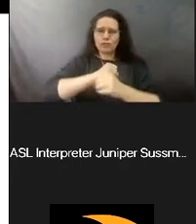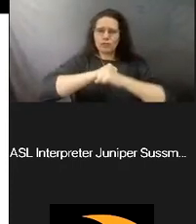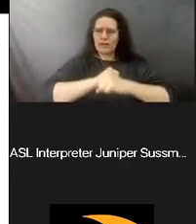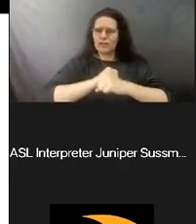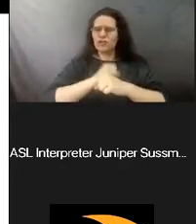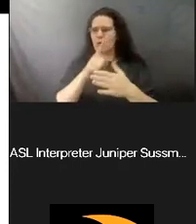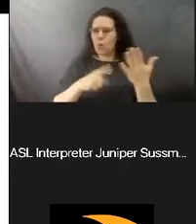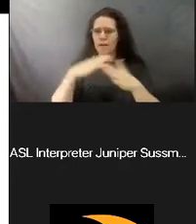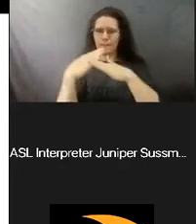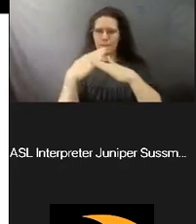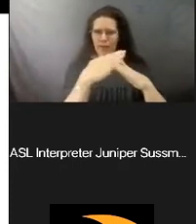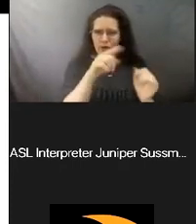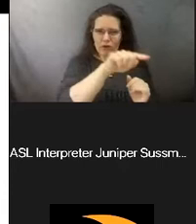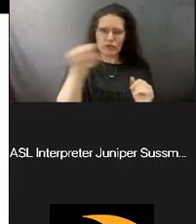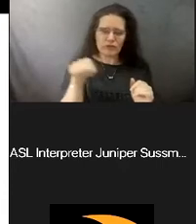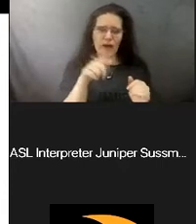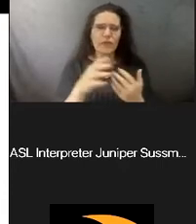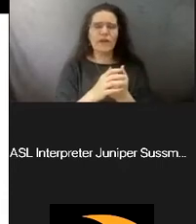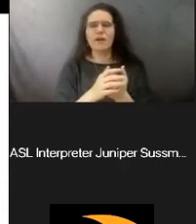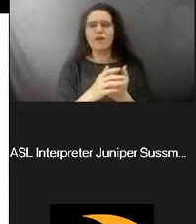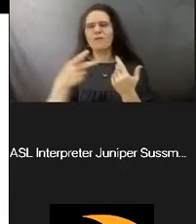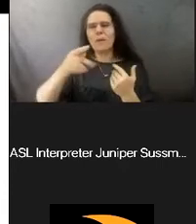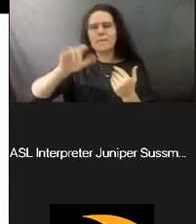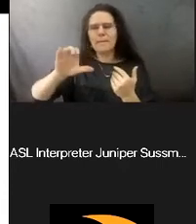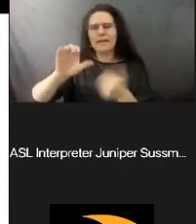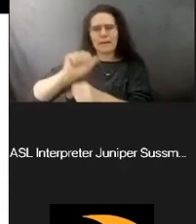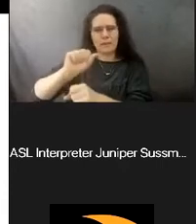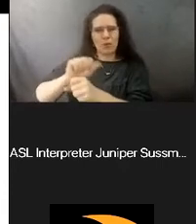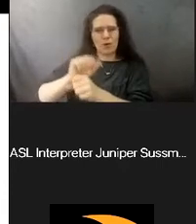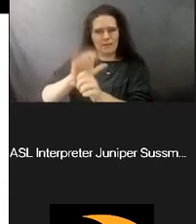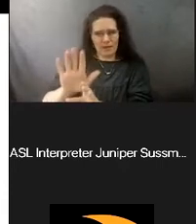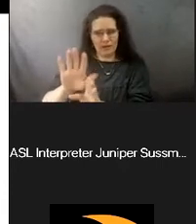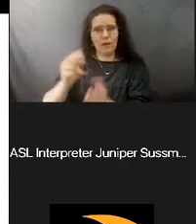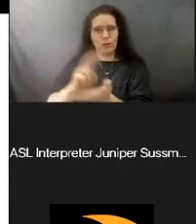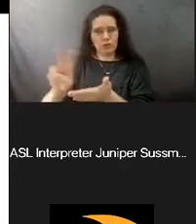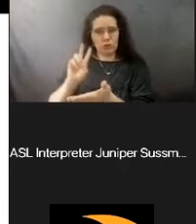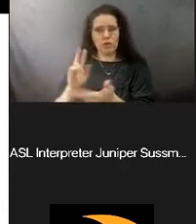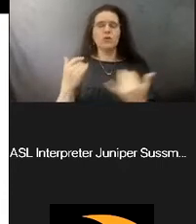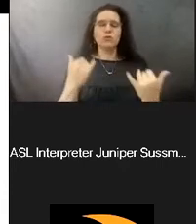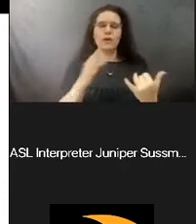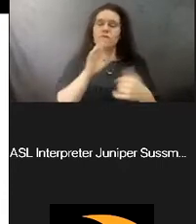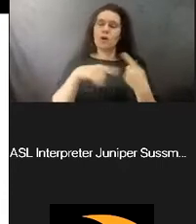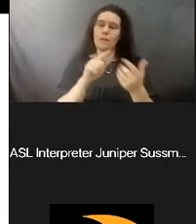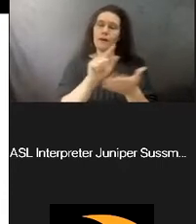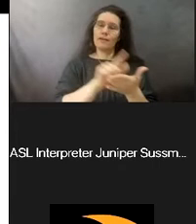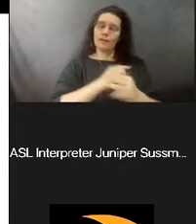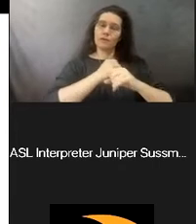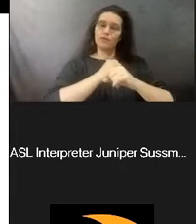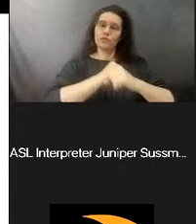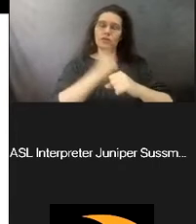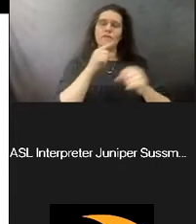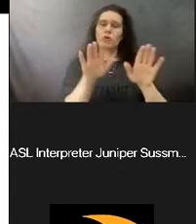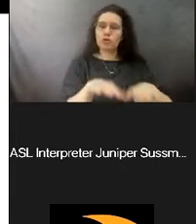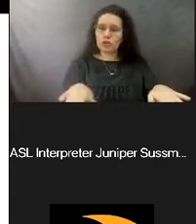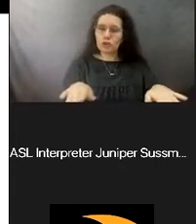public accommodations arena. Today's presentation is going to focus on the legal protections available for children with disabilities and